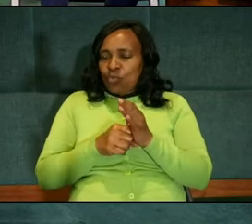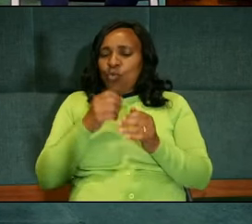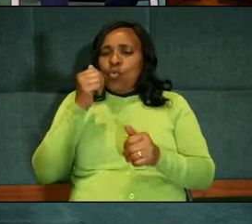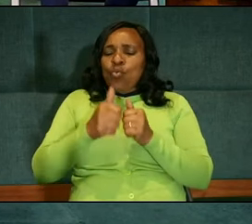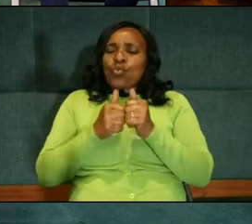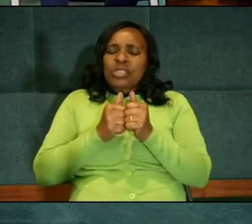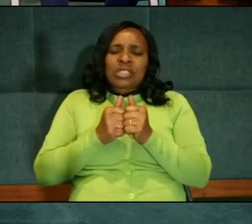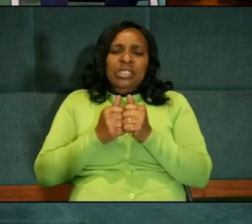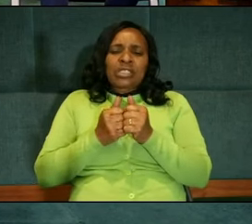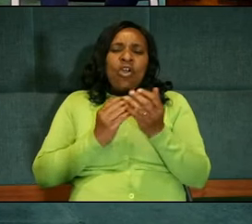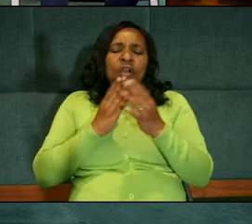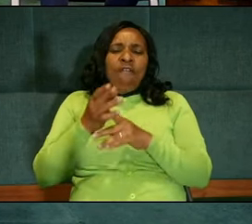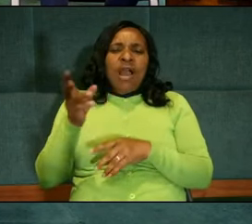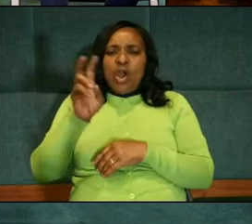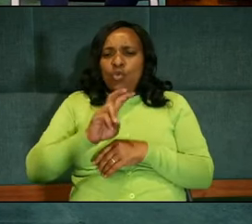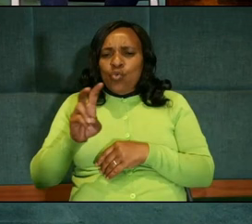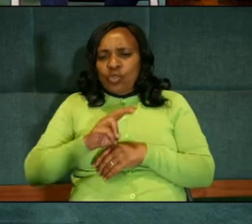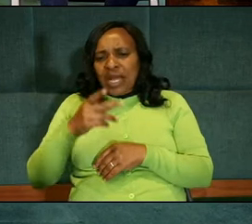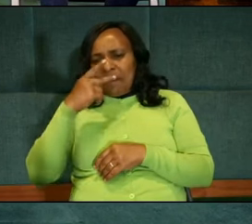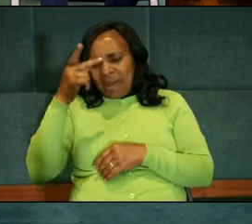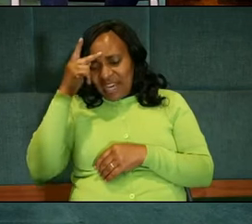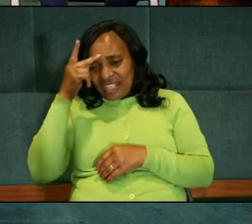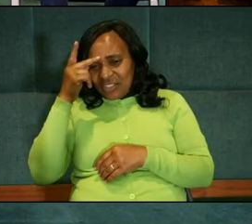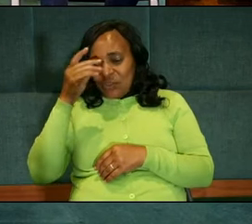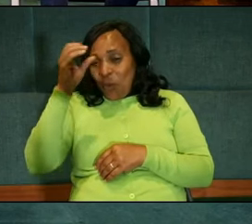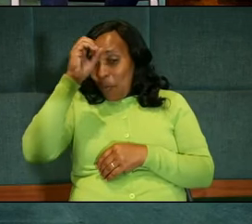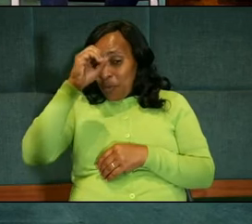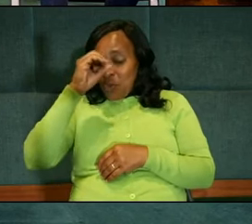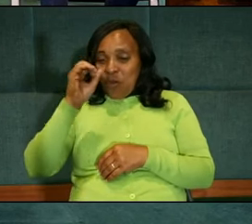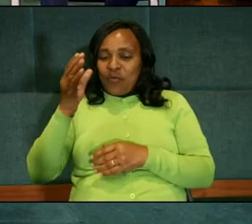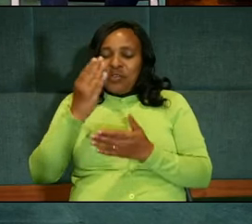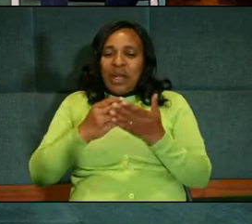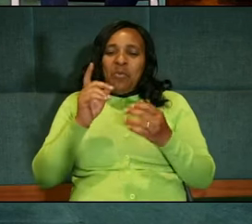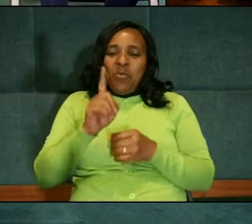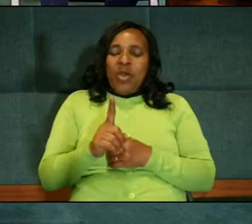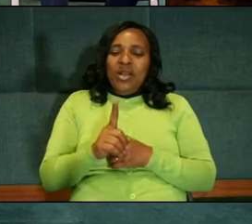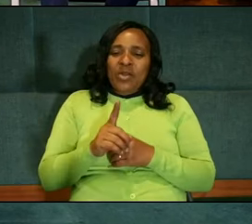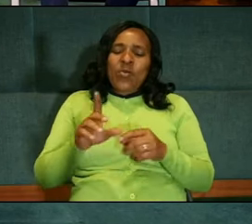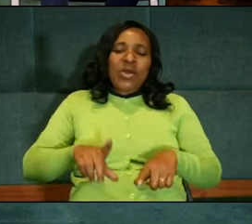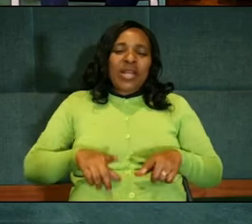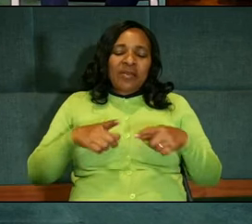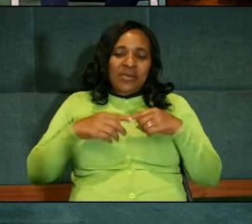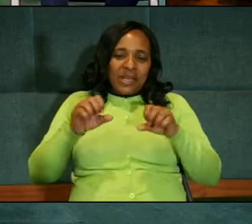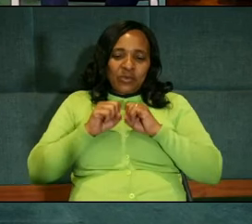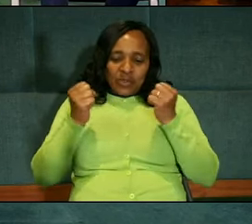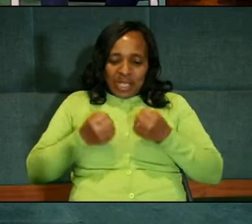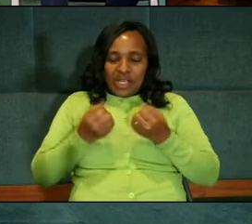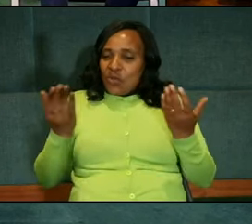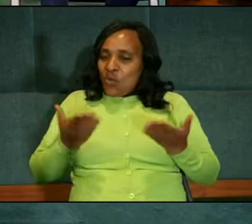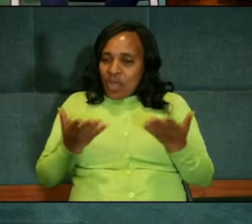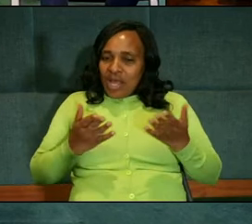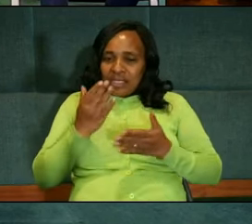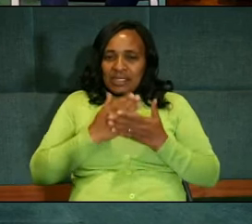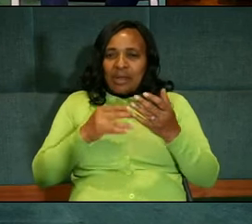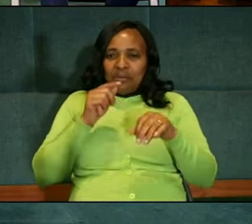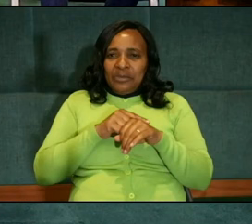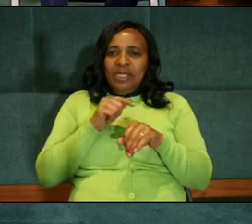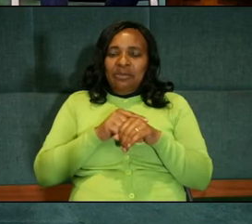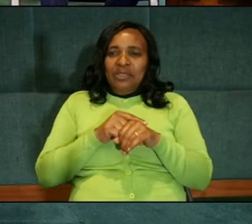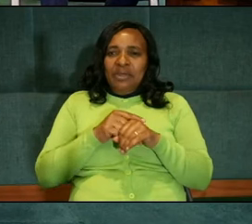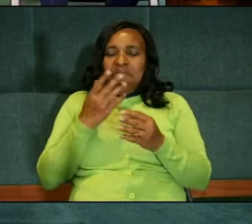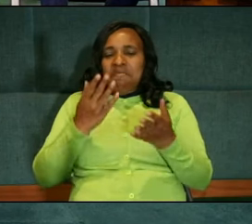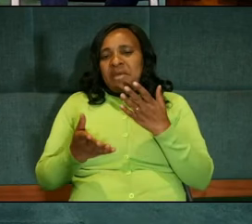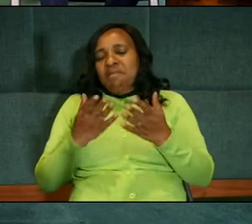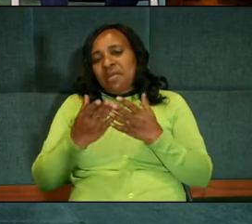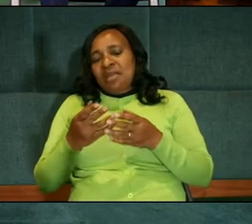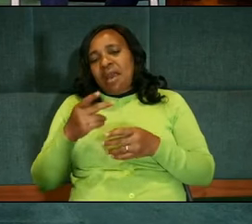even overlooked a parent's opinion of someone, you understand? We live in a society whereby sometimes if maybe